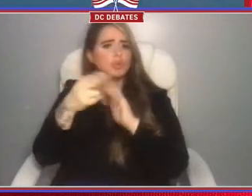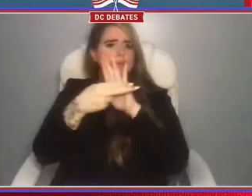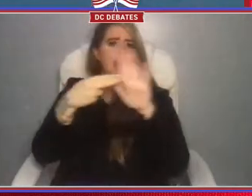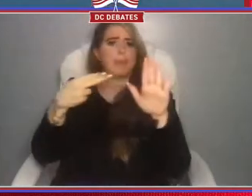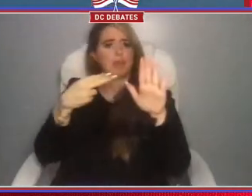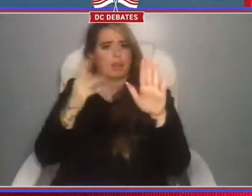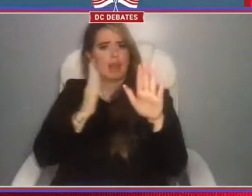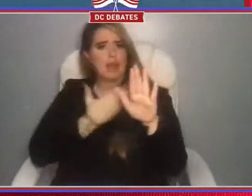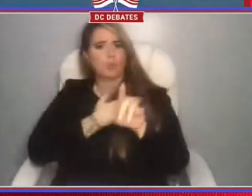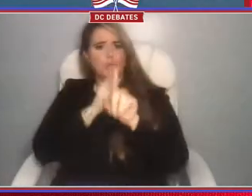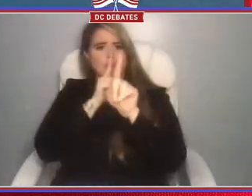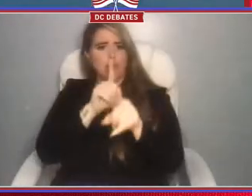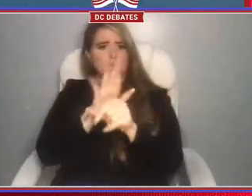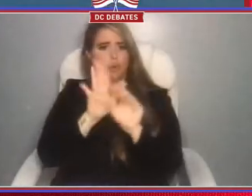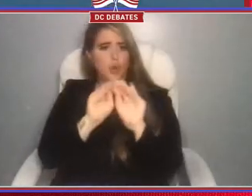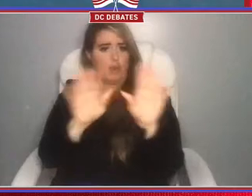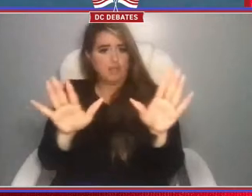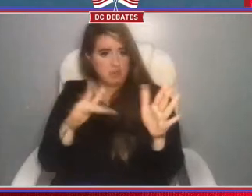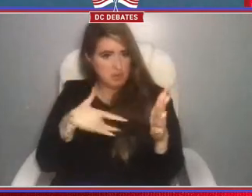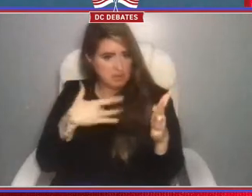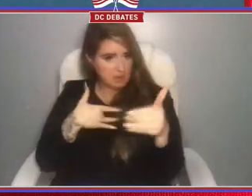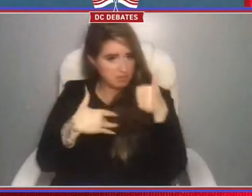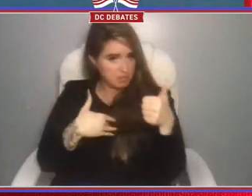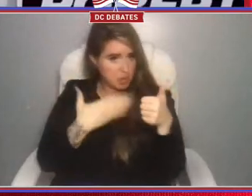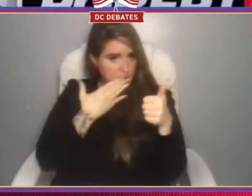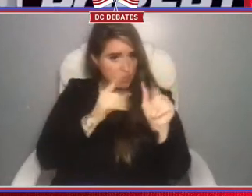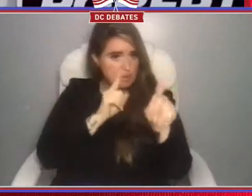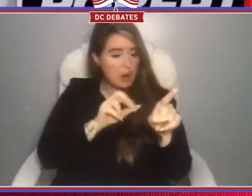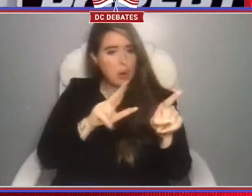coronavirus pandemic? Why? 1 minute.